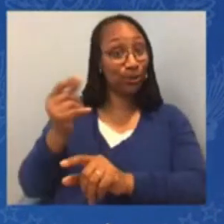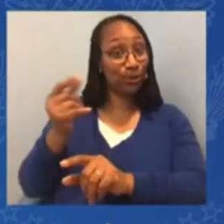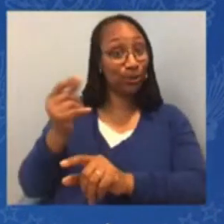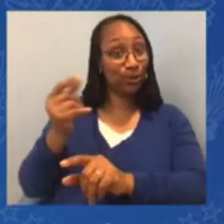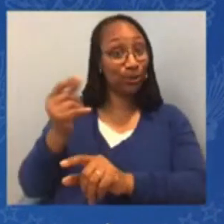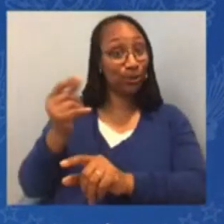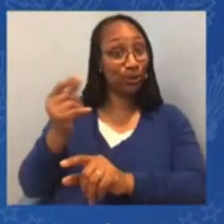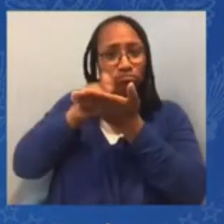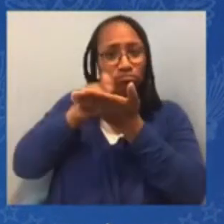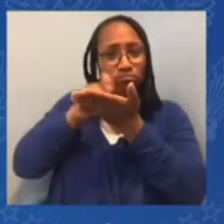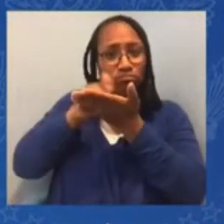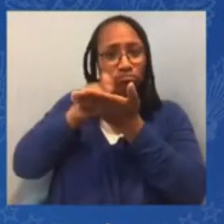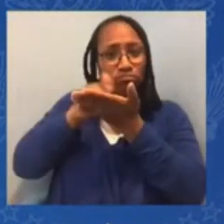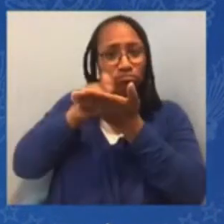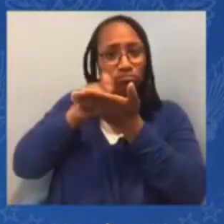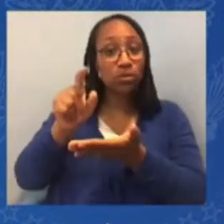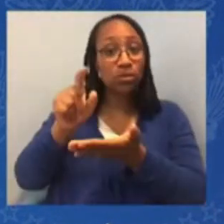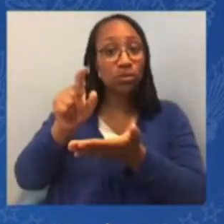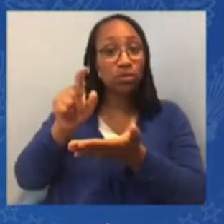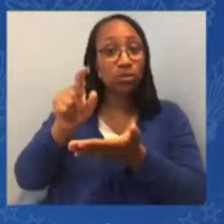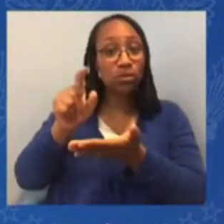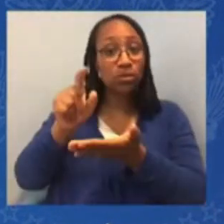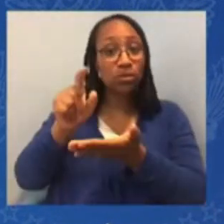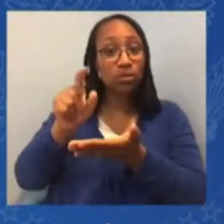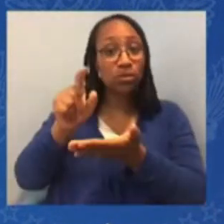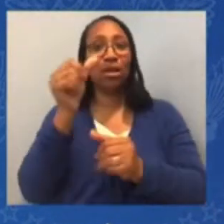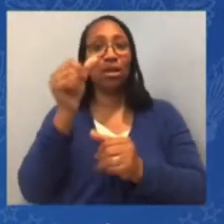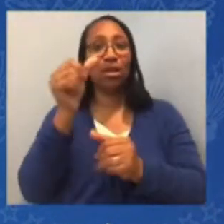a quote from Immanuel Kant,